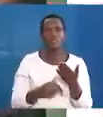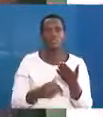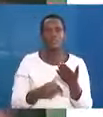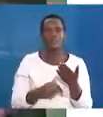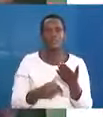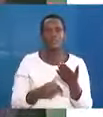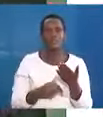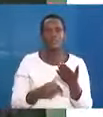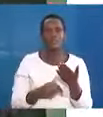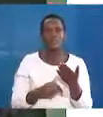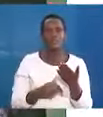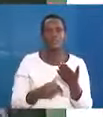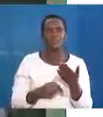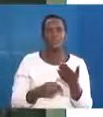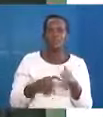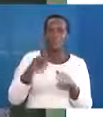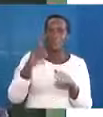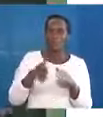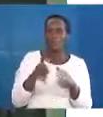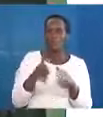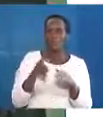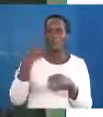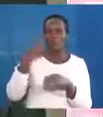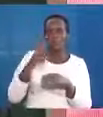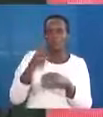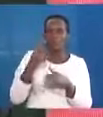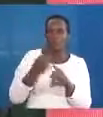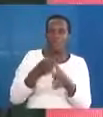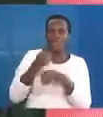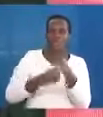transparent elections in our country were those of 2002,